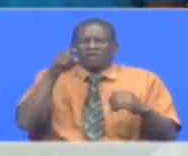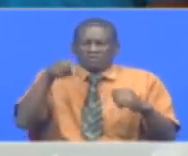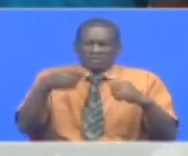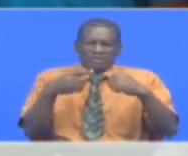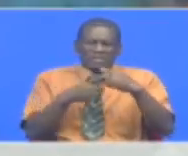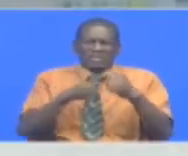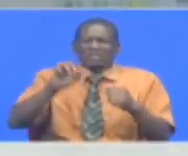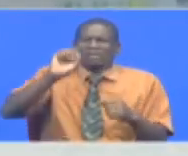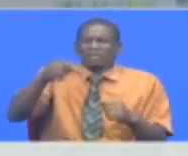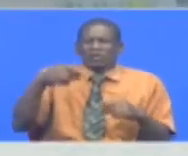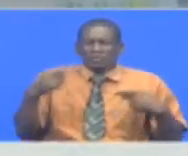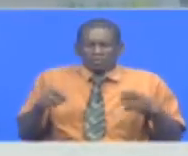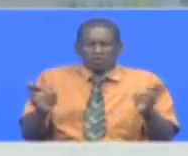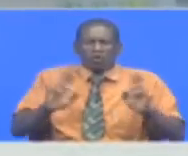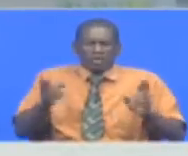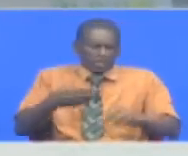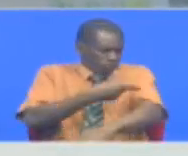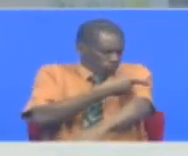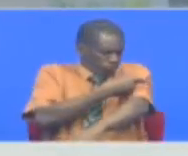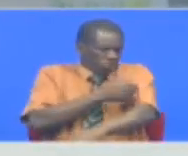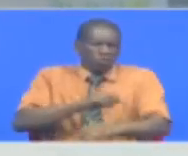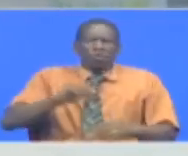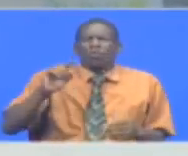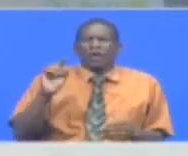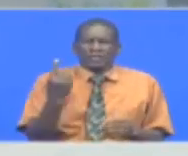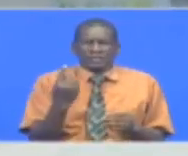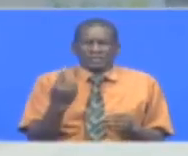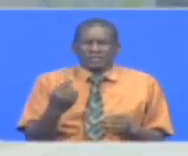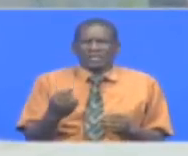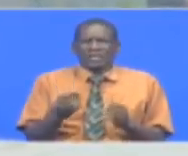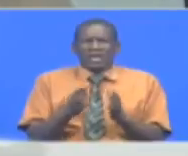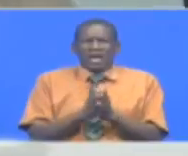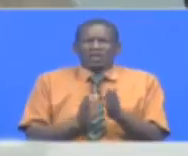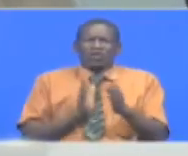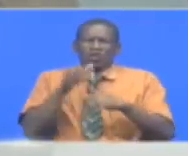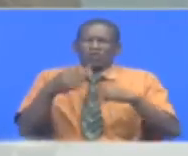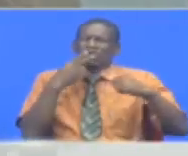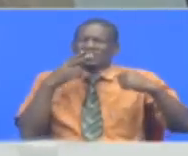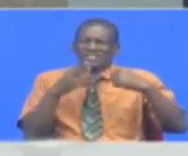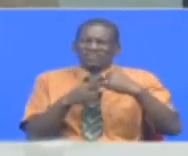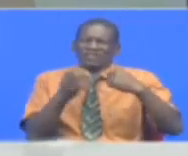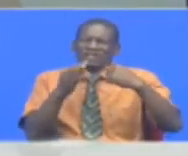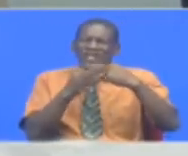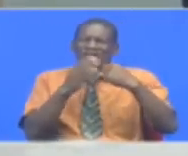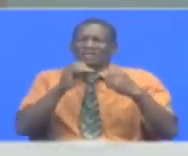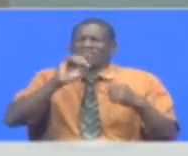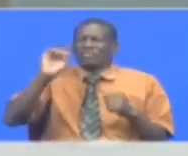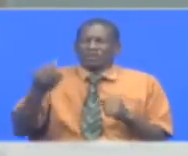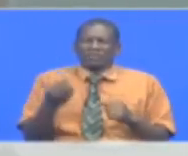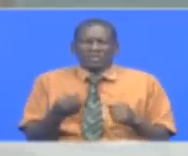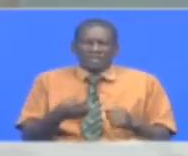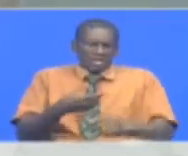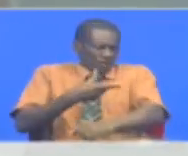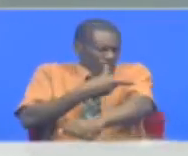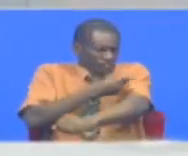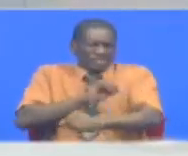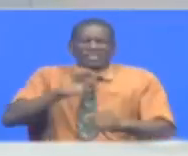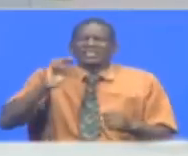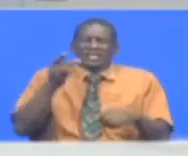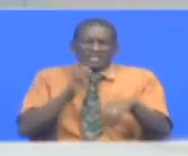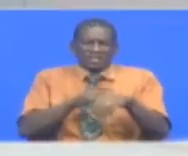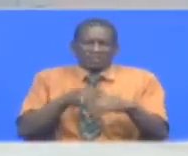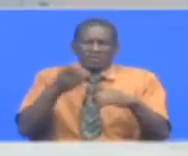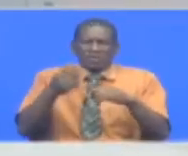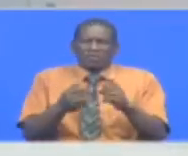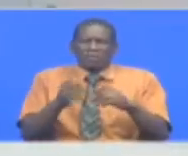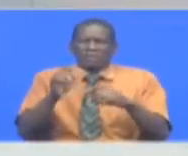people having received at least one dose and over 780,000 fully vaccinated as of